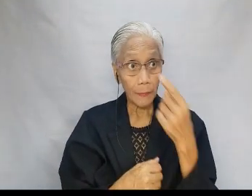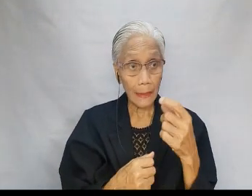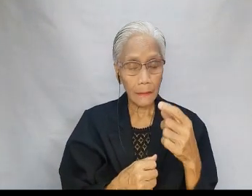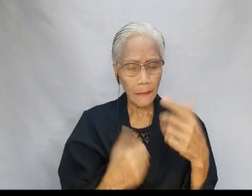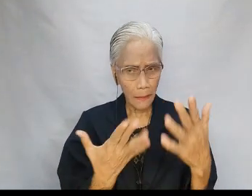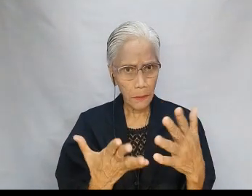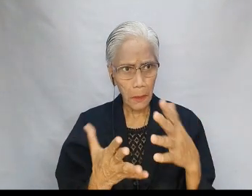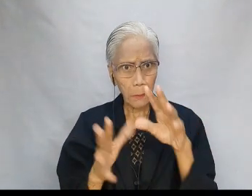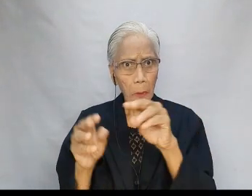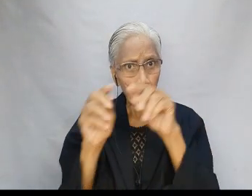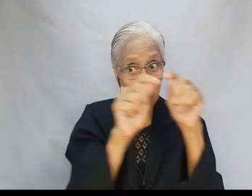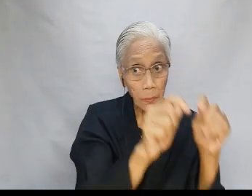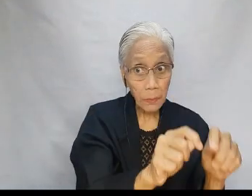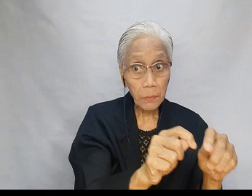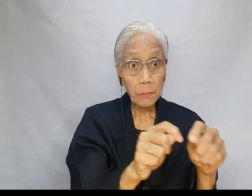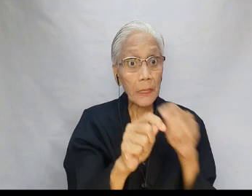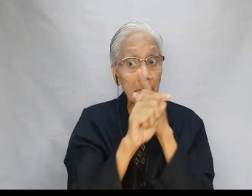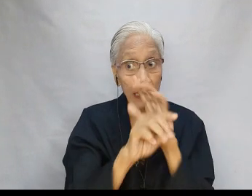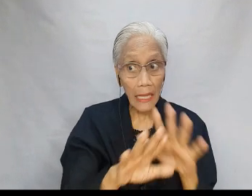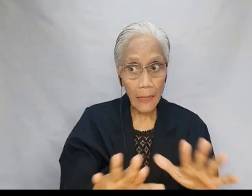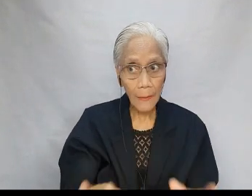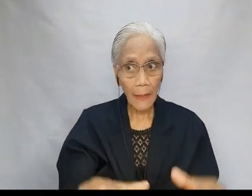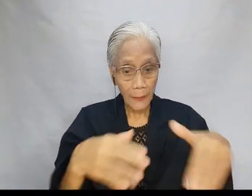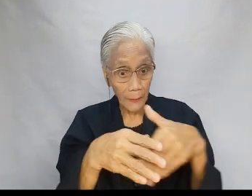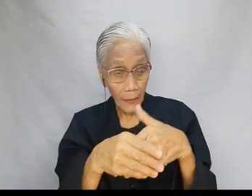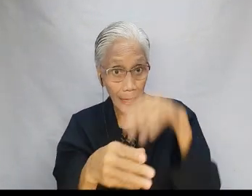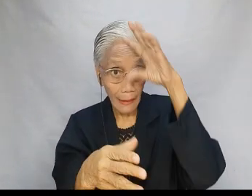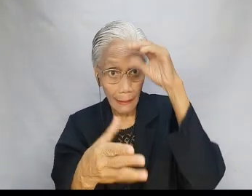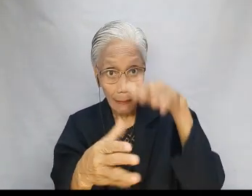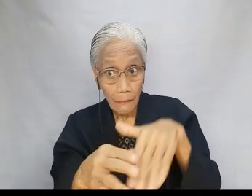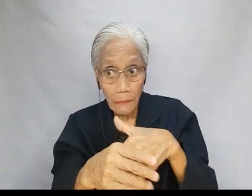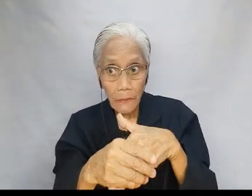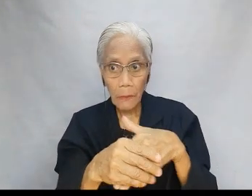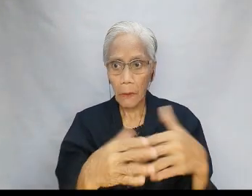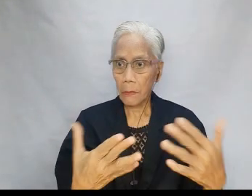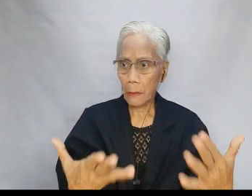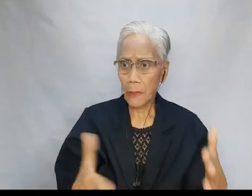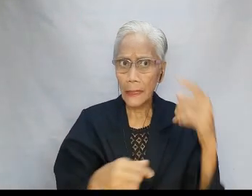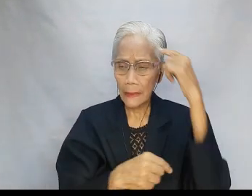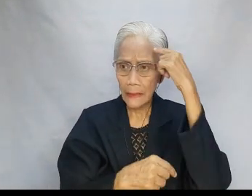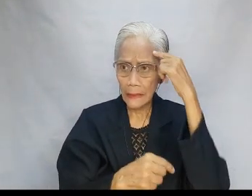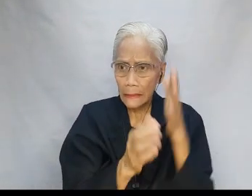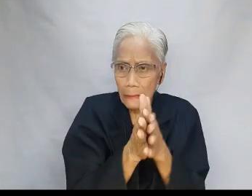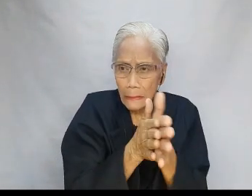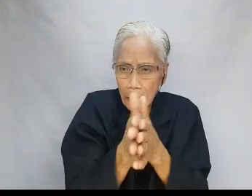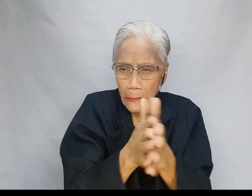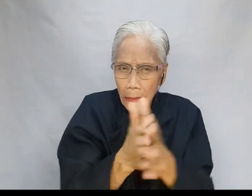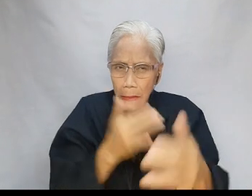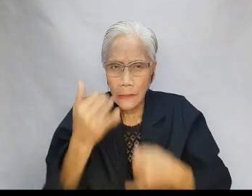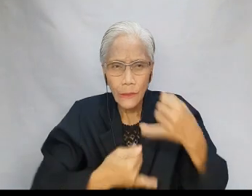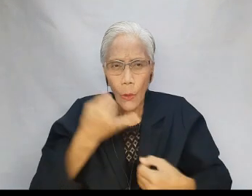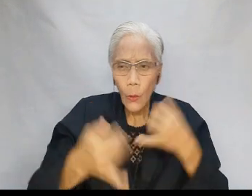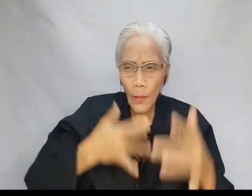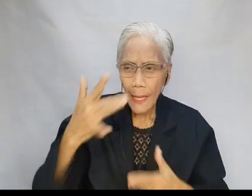tahimik. The bride and the groom anticipate with eagerness, joy, and excitement a peaceful life, right?